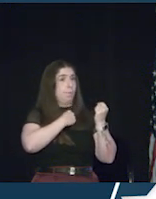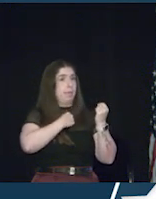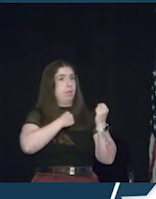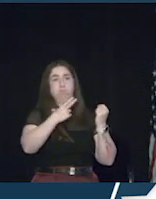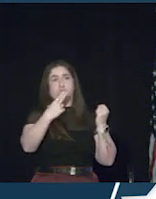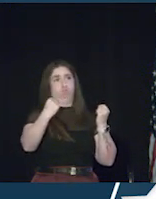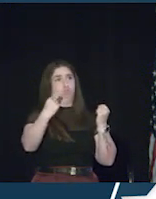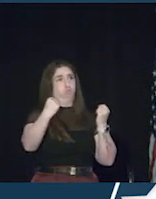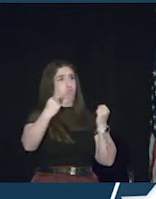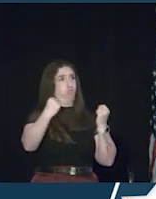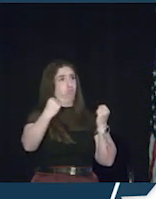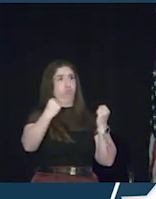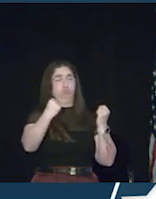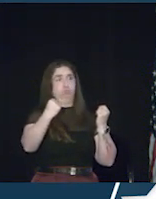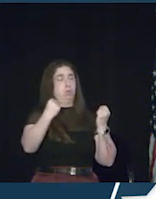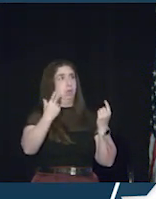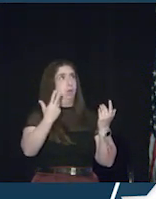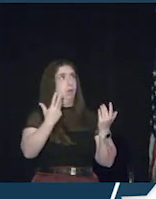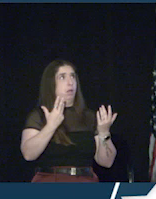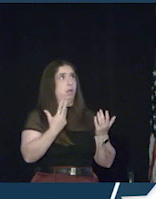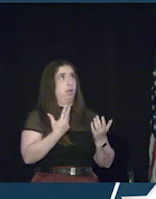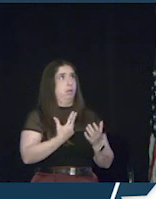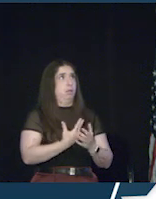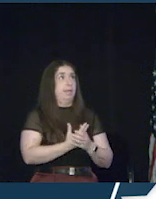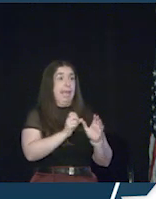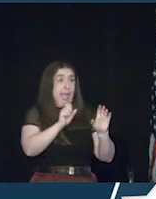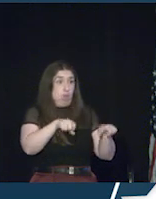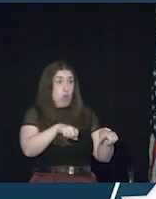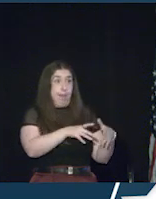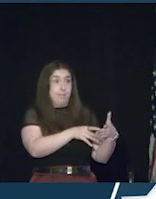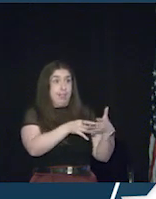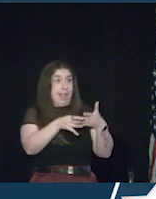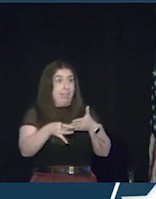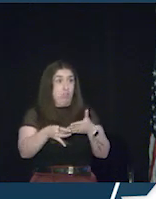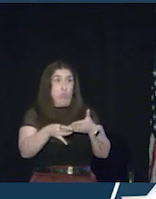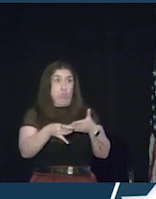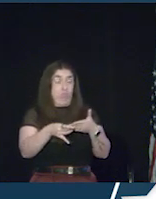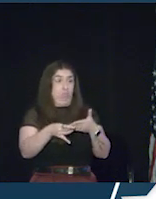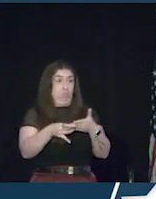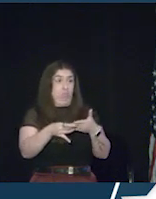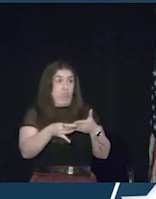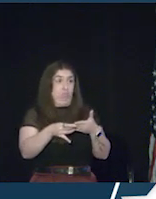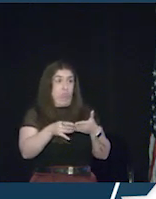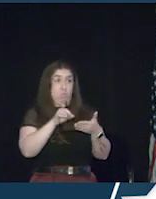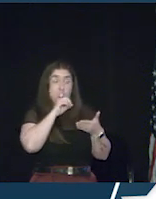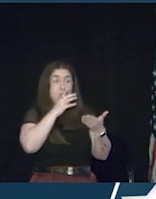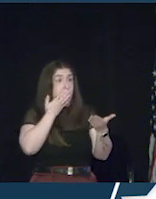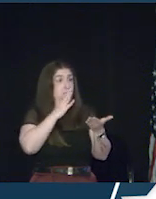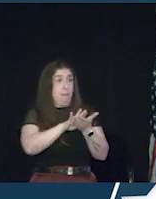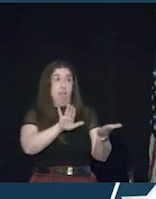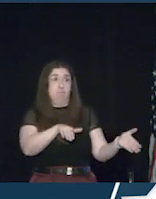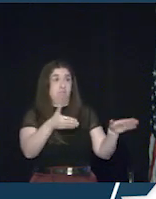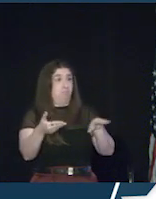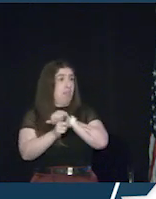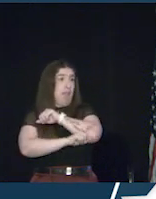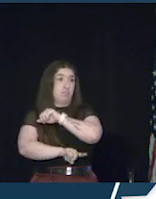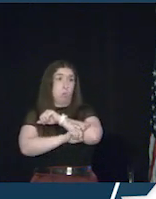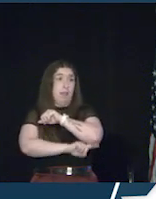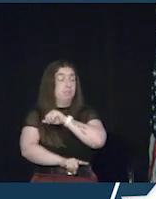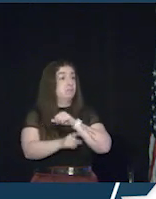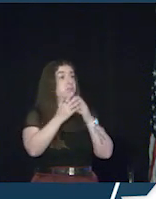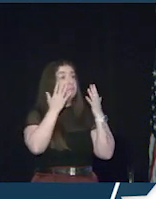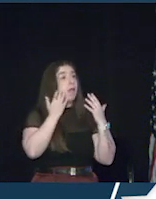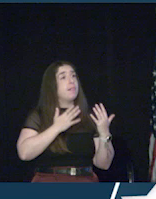transplant, which would have led to devastating consequences for me. Thankfully, my